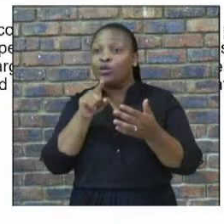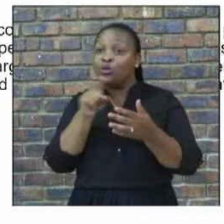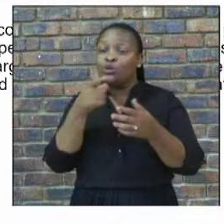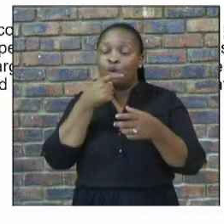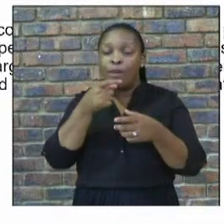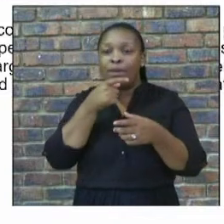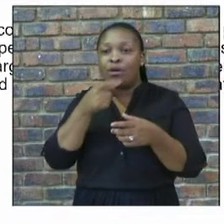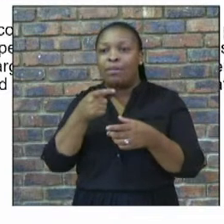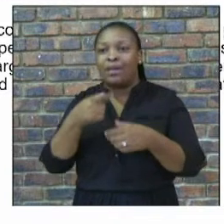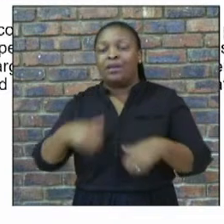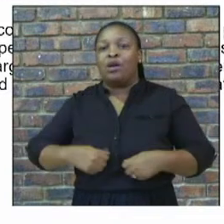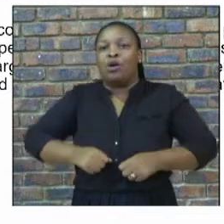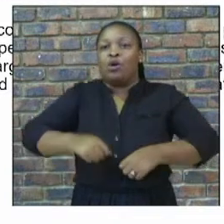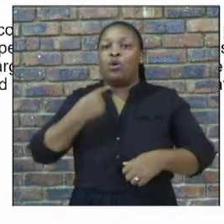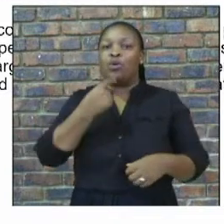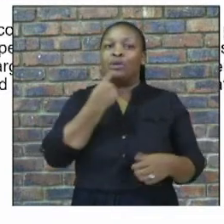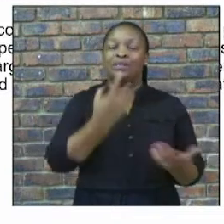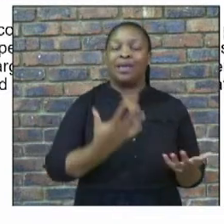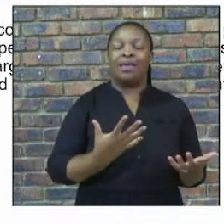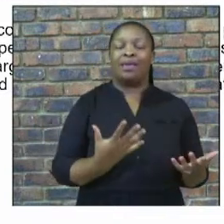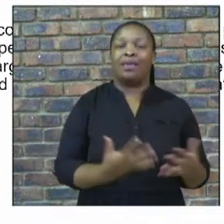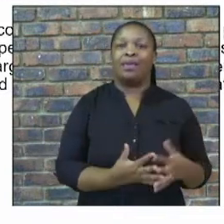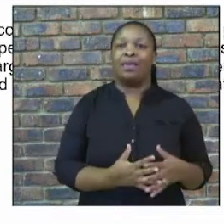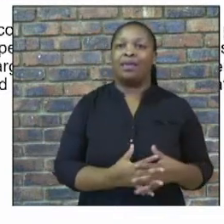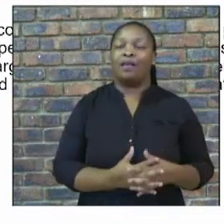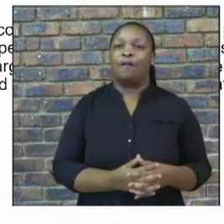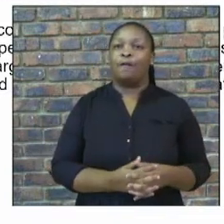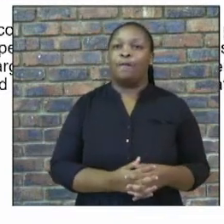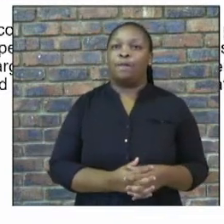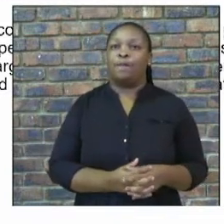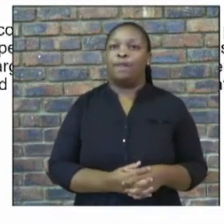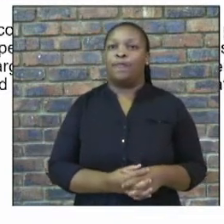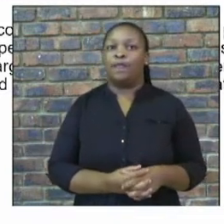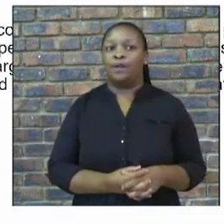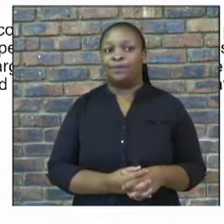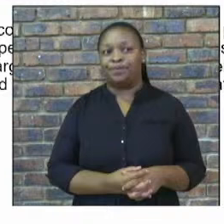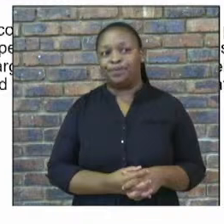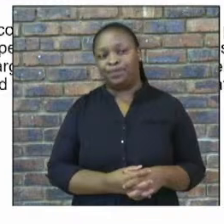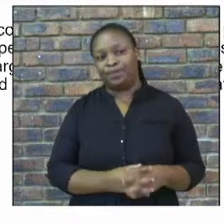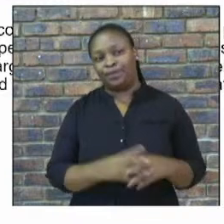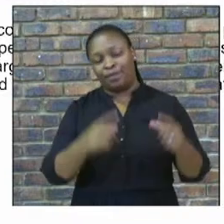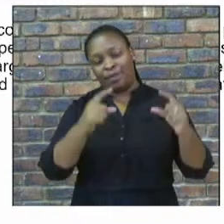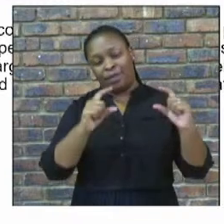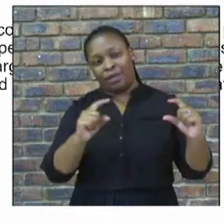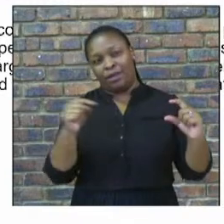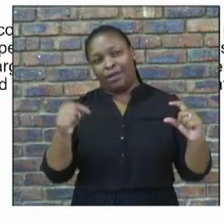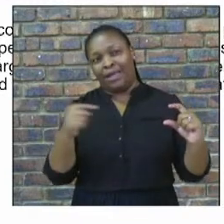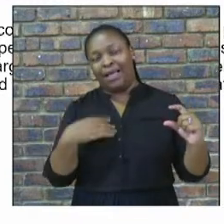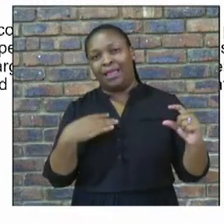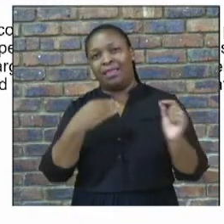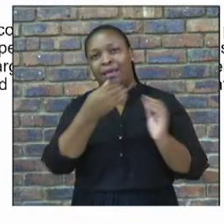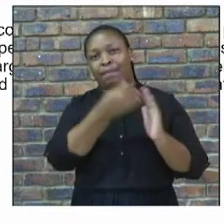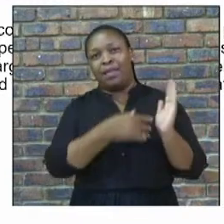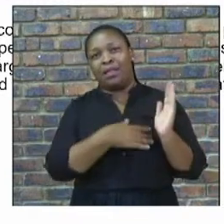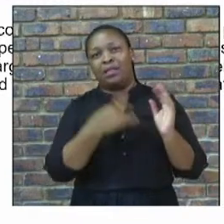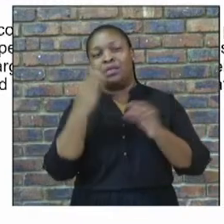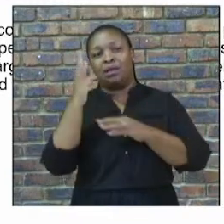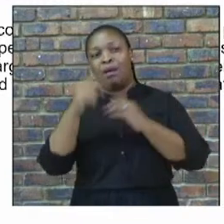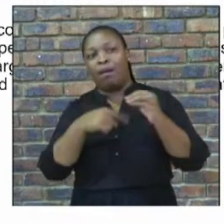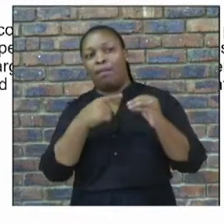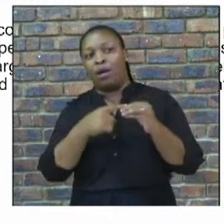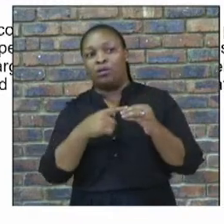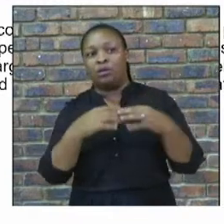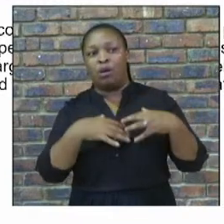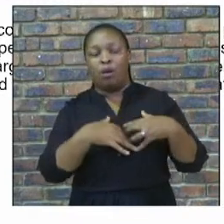main, what we're saying also is that there is a section in the bill that talks about